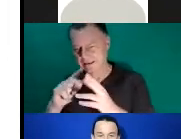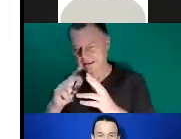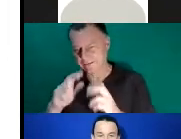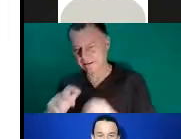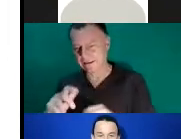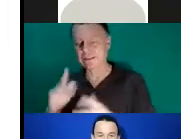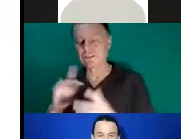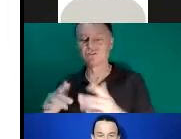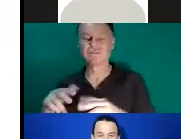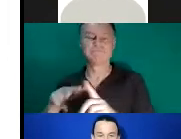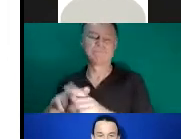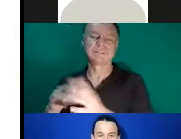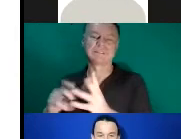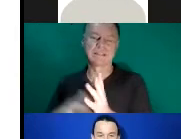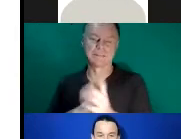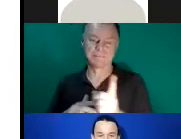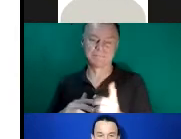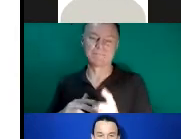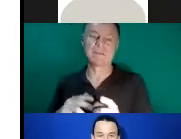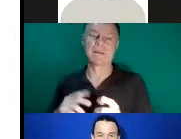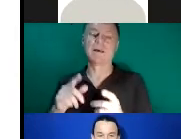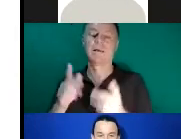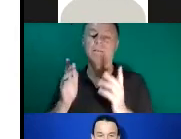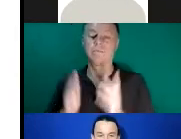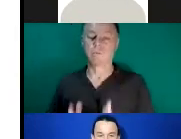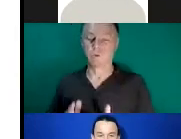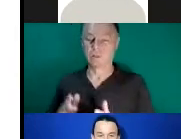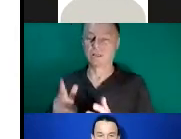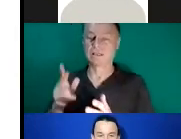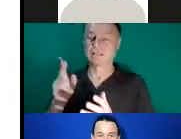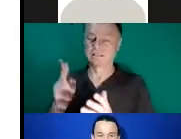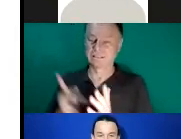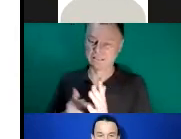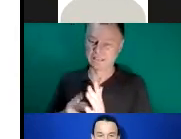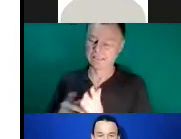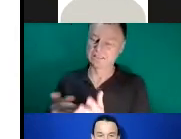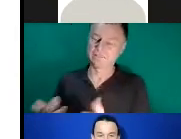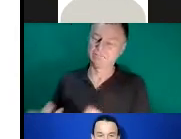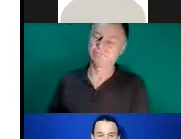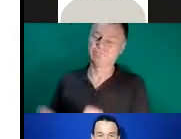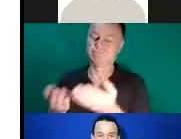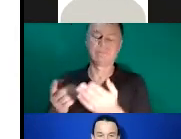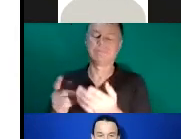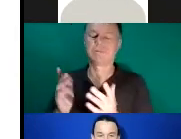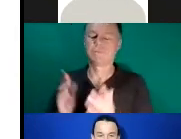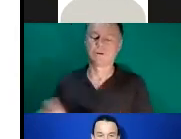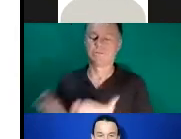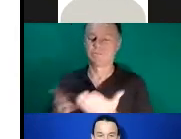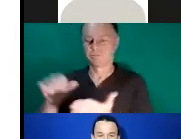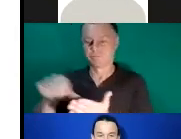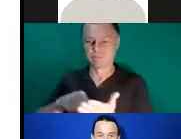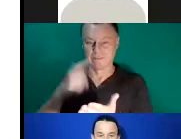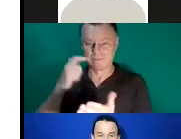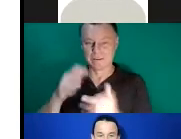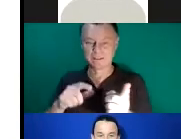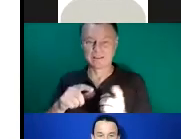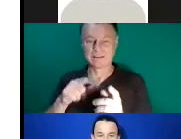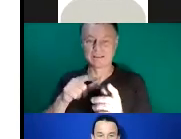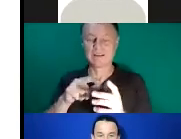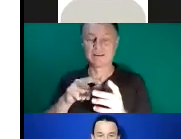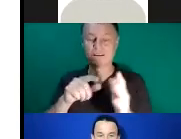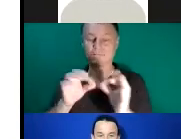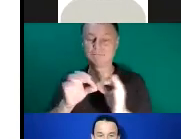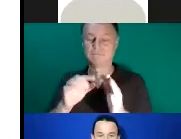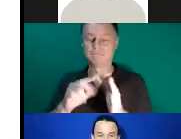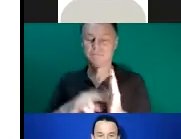of Peitzel was exhumed for a second autopsy. This time, they discovered that Peitzel had in fact been murdered by